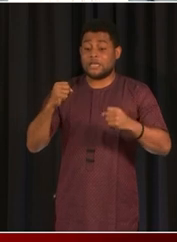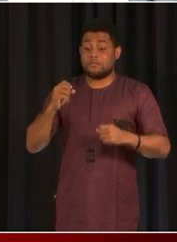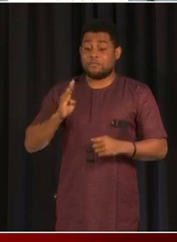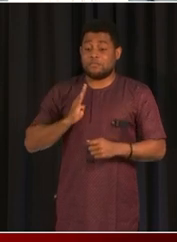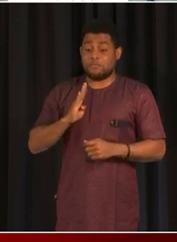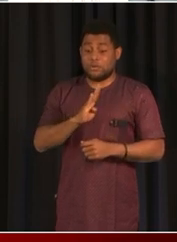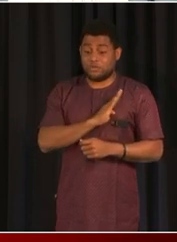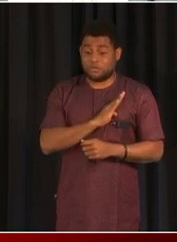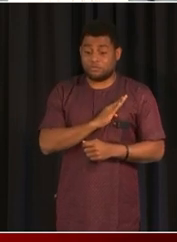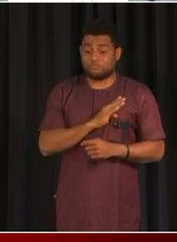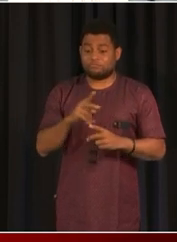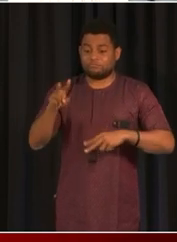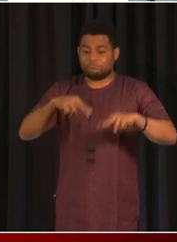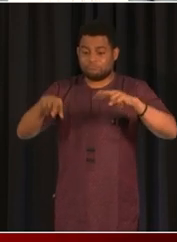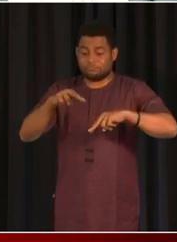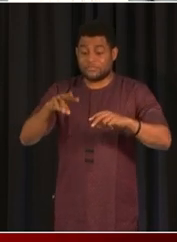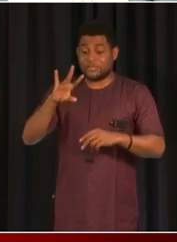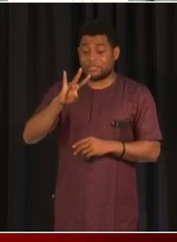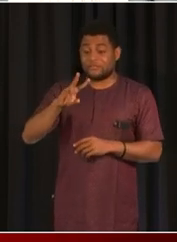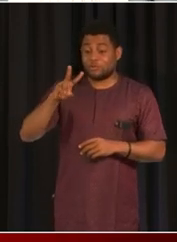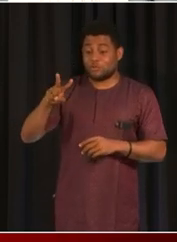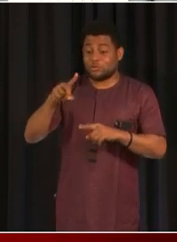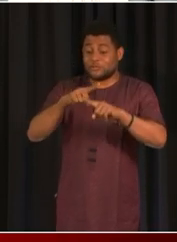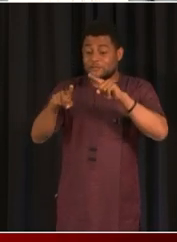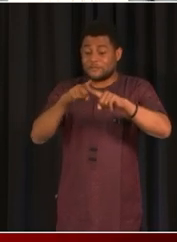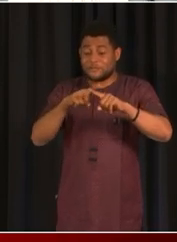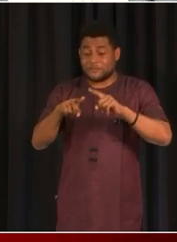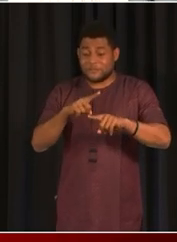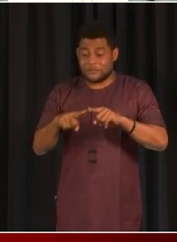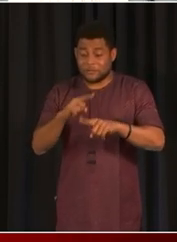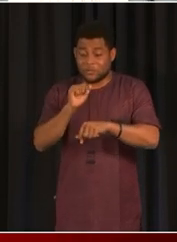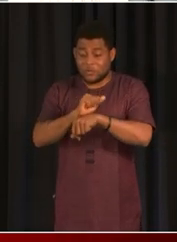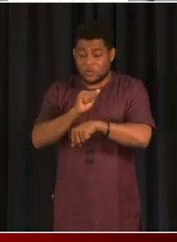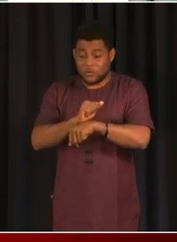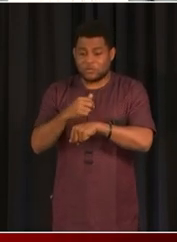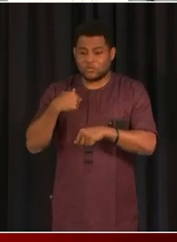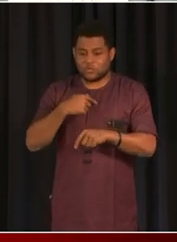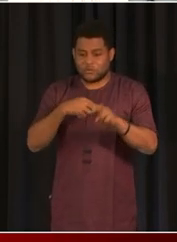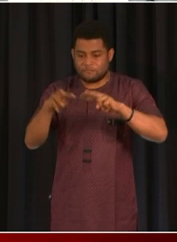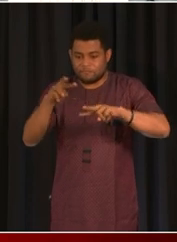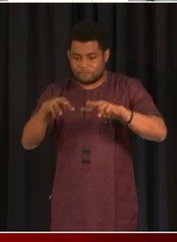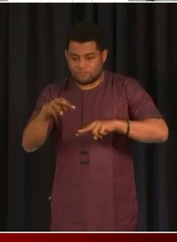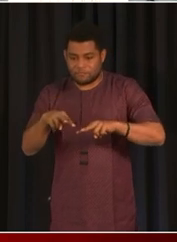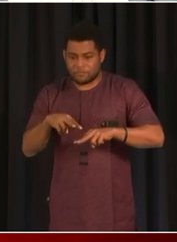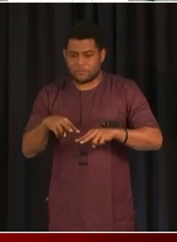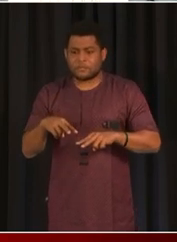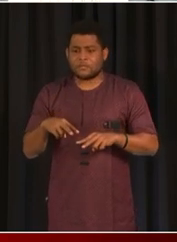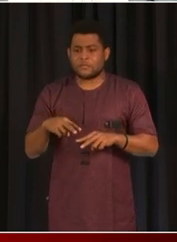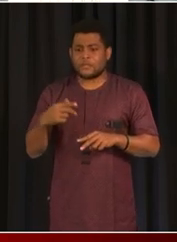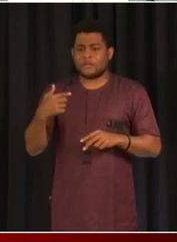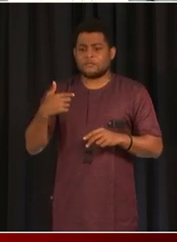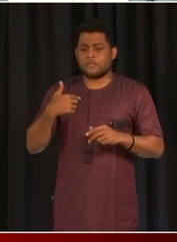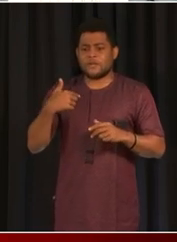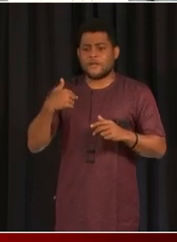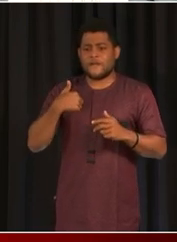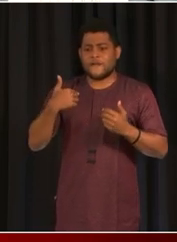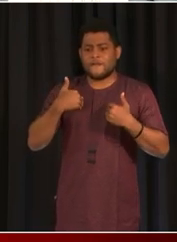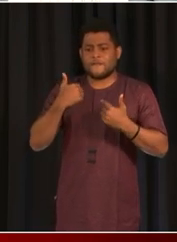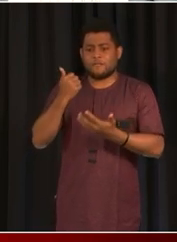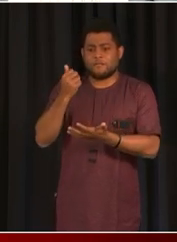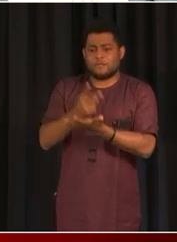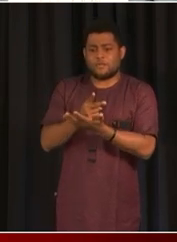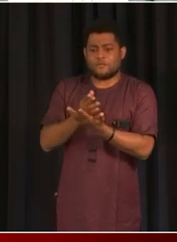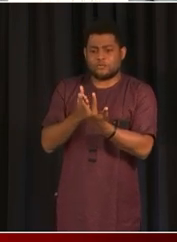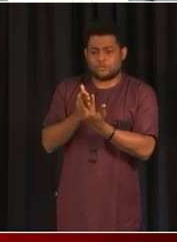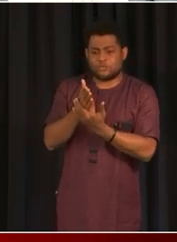facilities and places where people receive care. So I have the ability, the authority through the Communicable Diseases